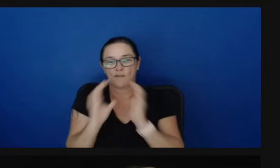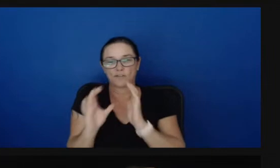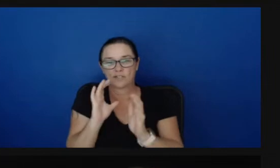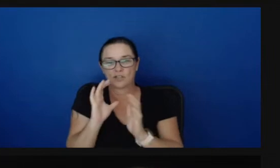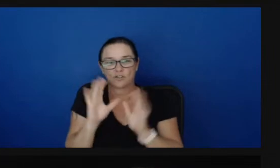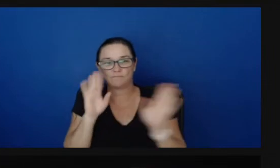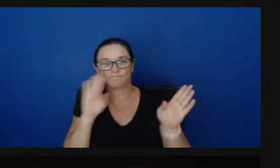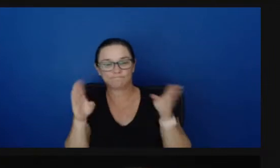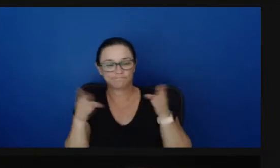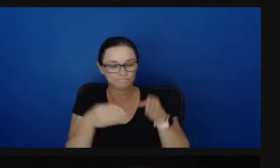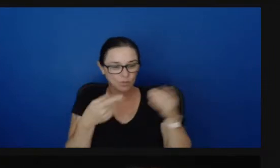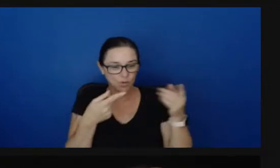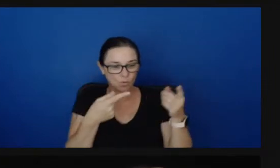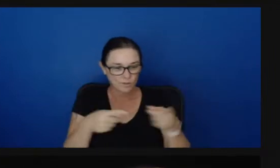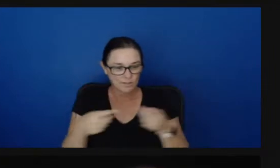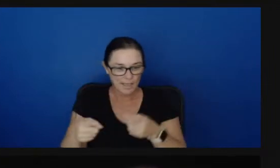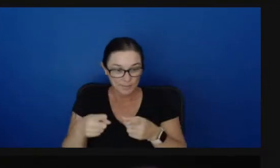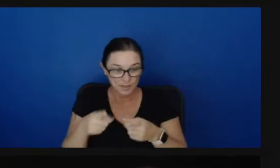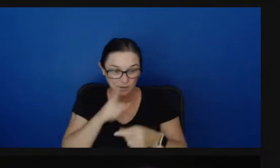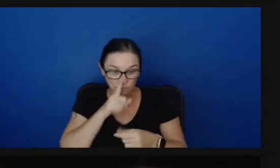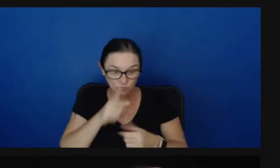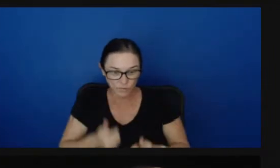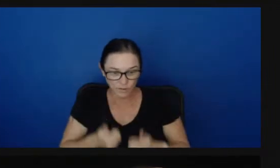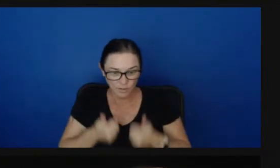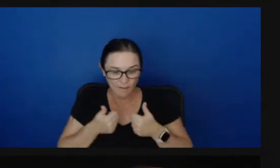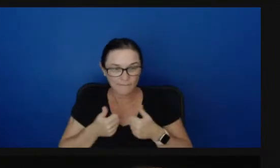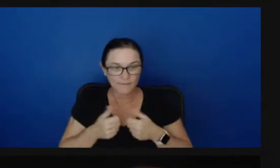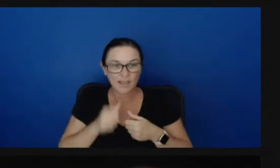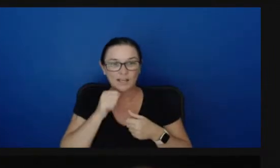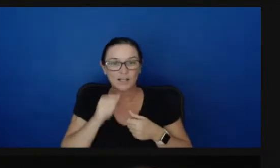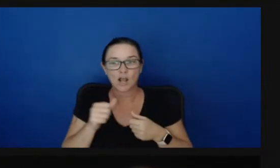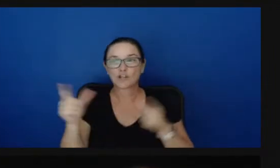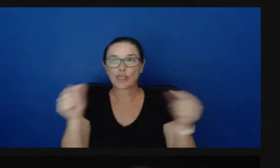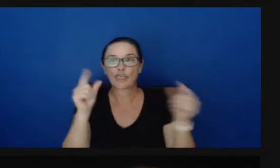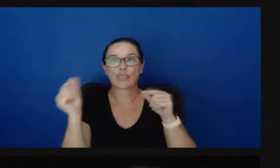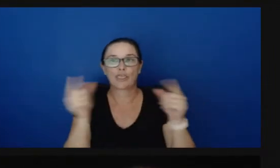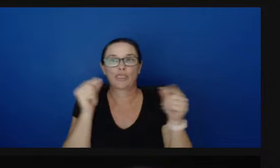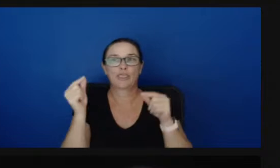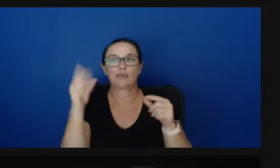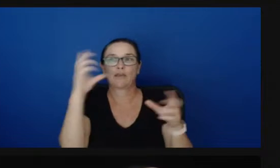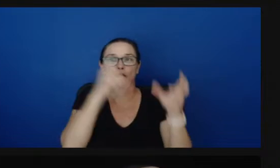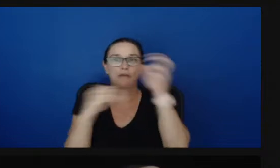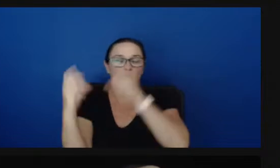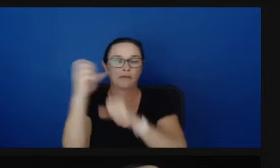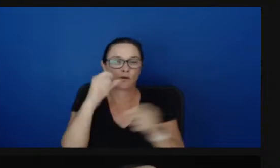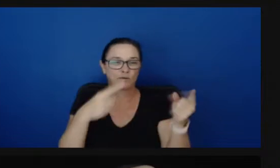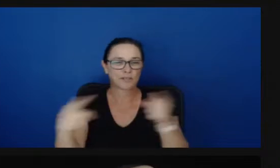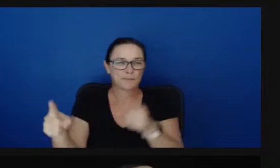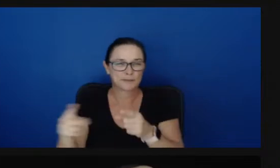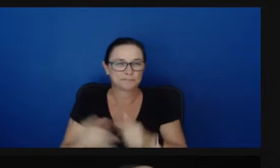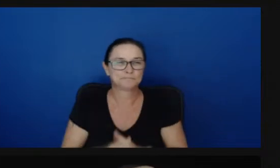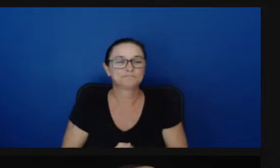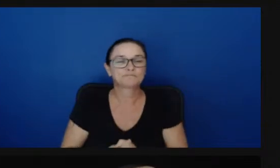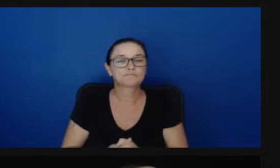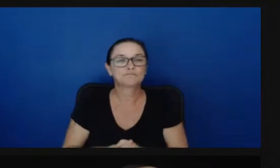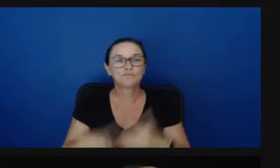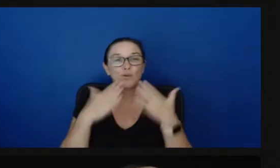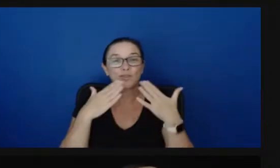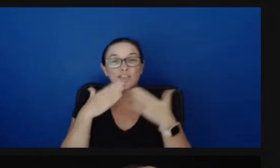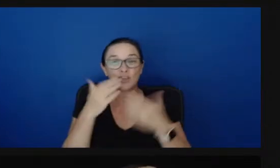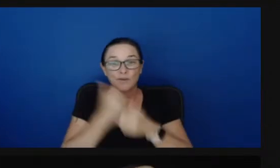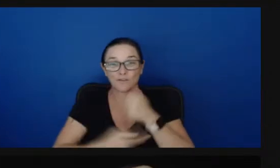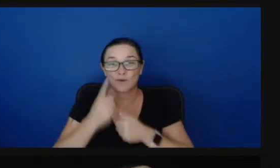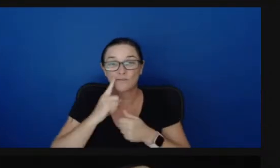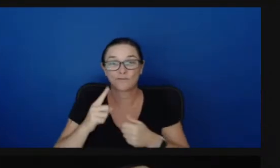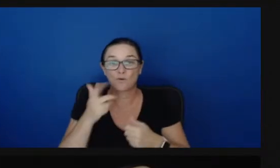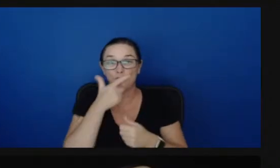bit more what's actually happening and less hype and speculation that we might normally see. All right. So thanks everybody for tuning in